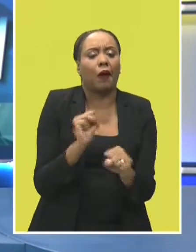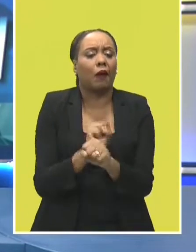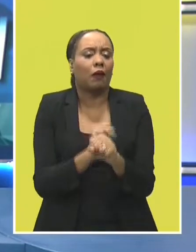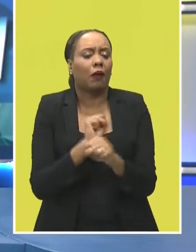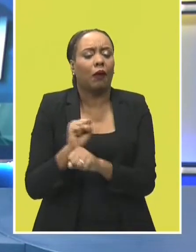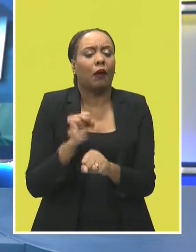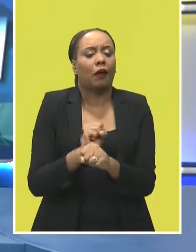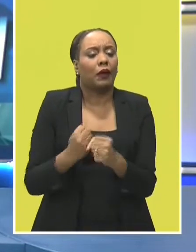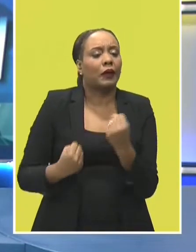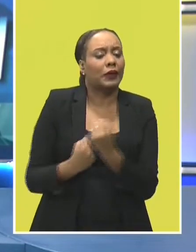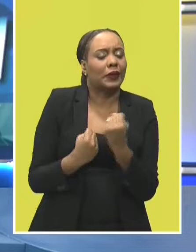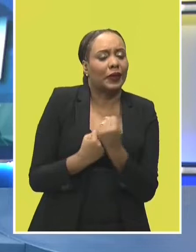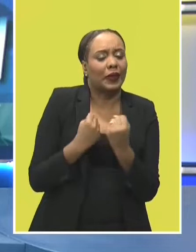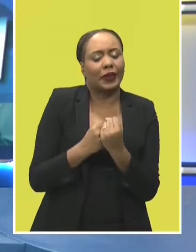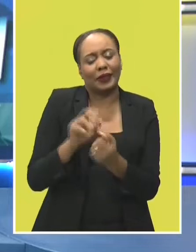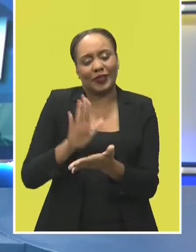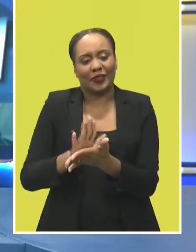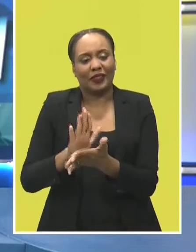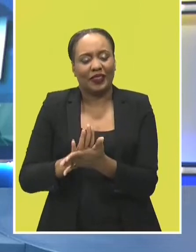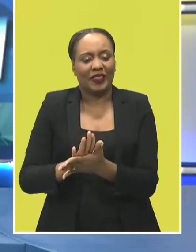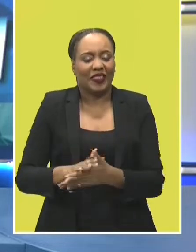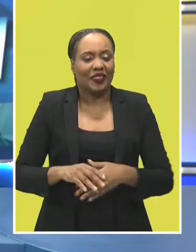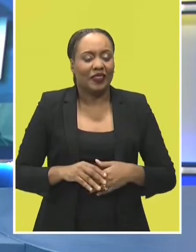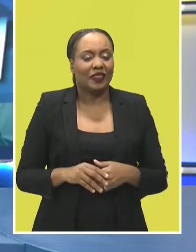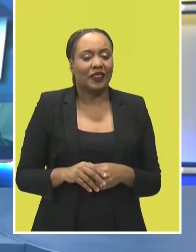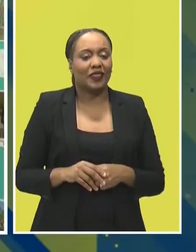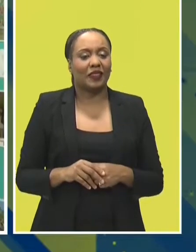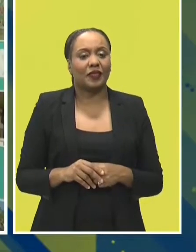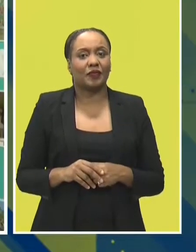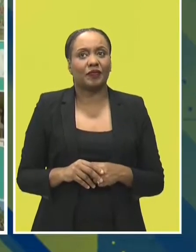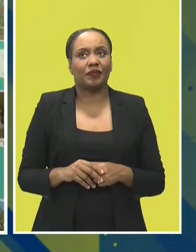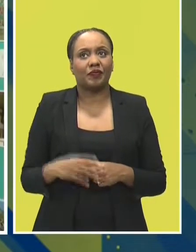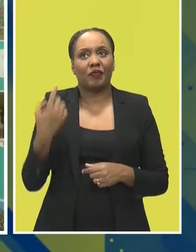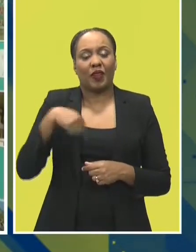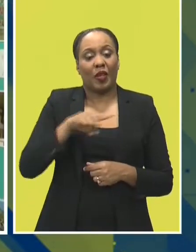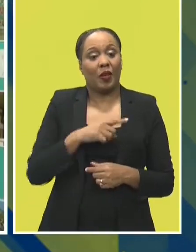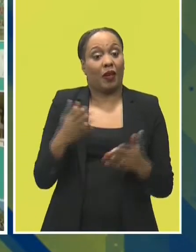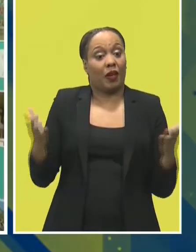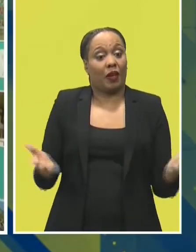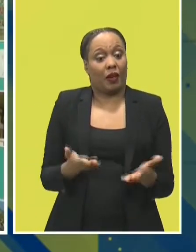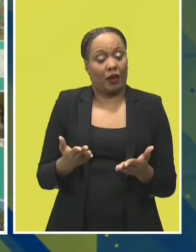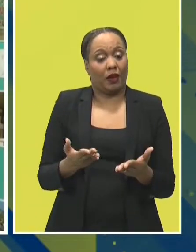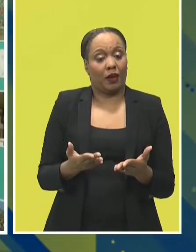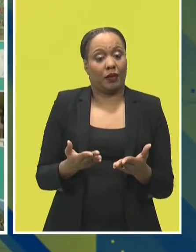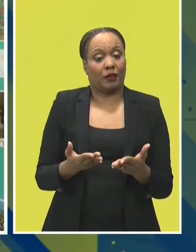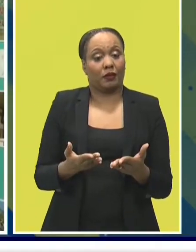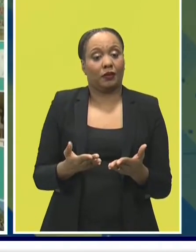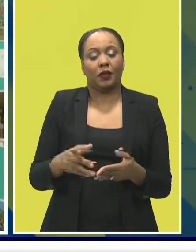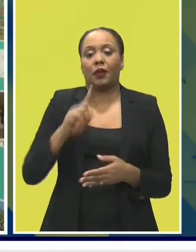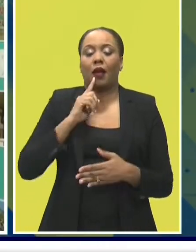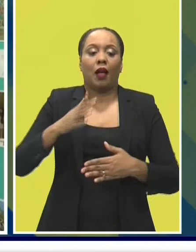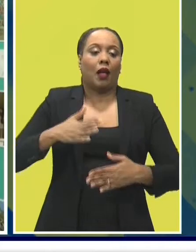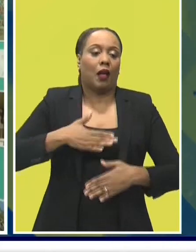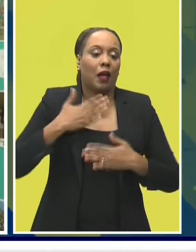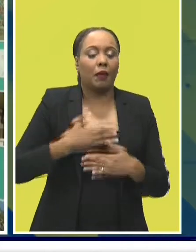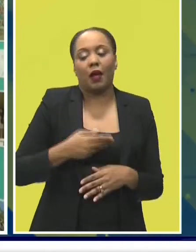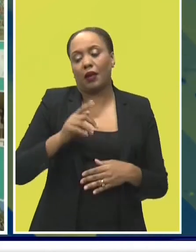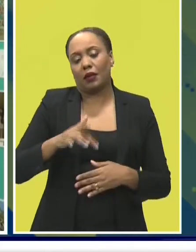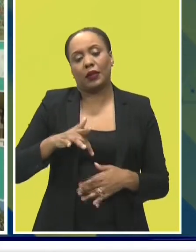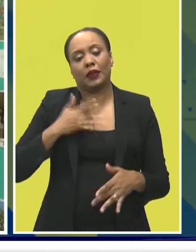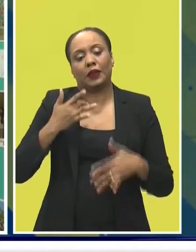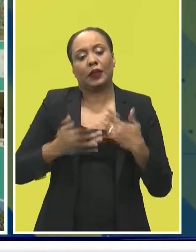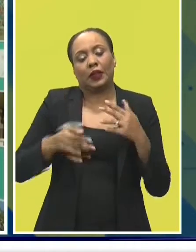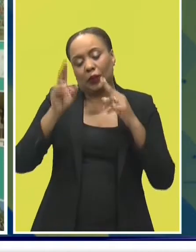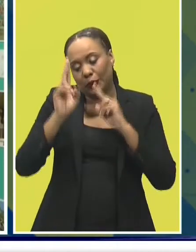Rotary Club is doing for her institution. We at the Schoolhouse for Special Needs are very pleased and honored to